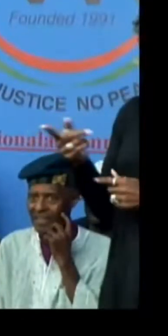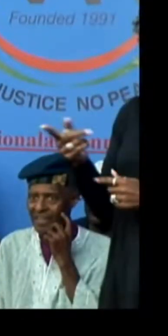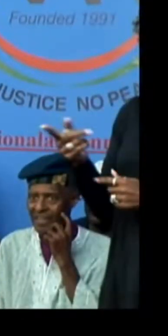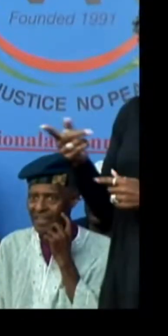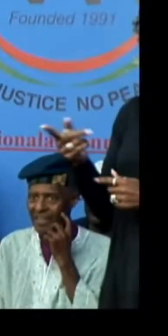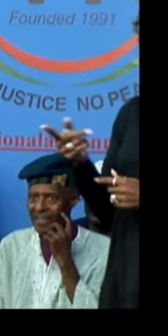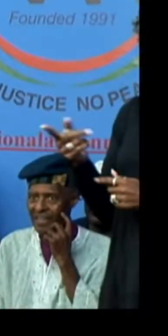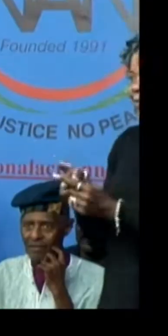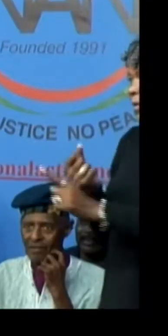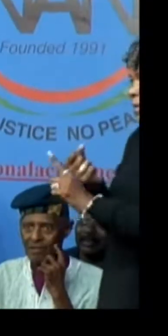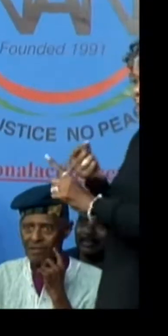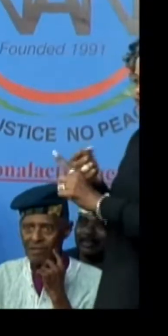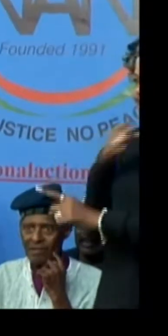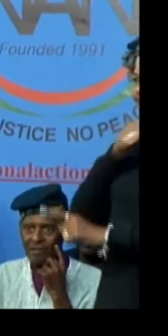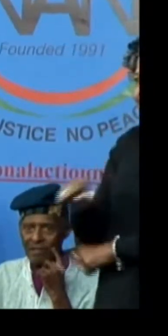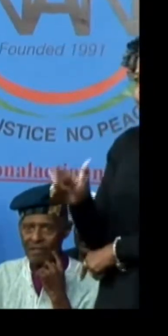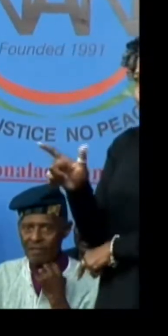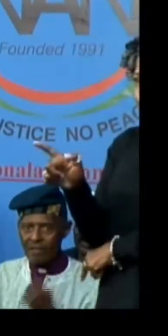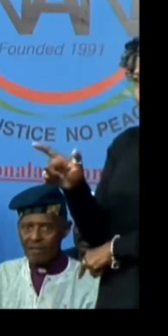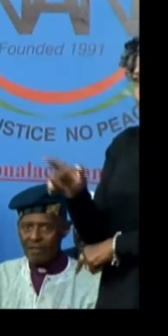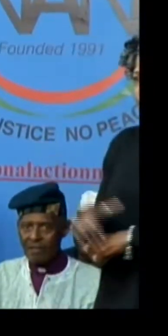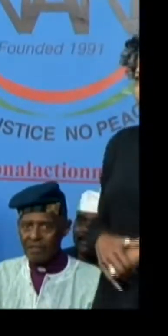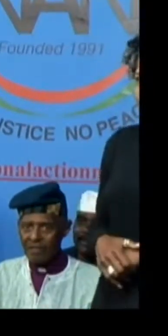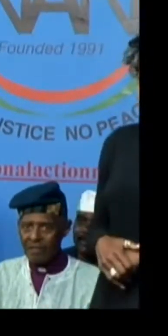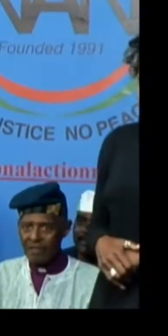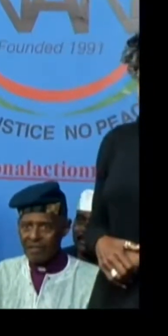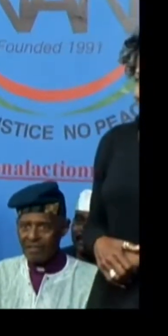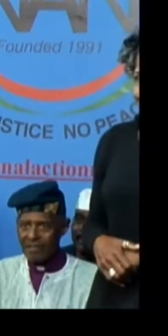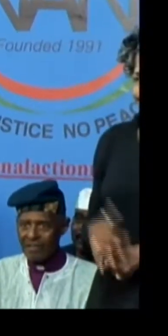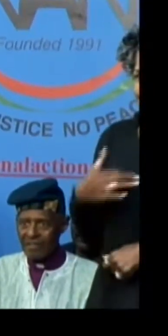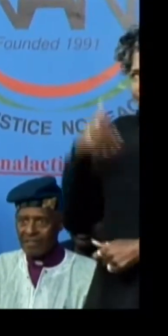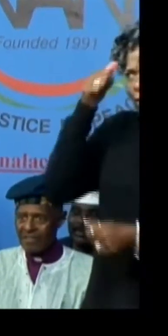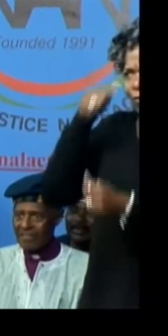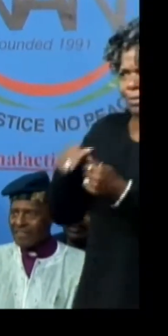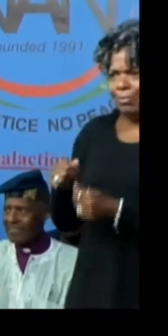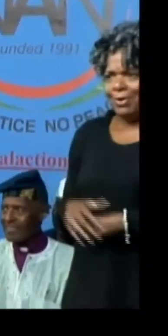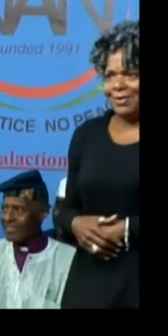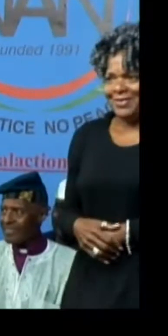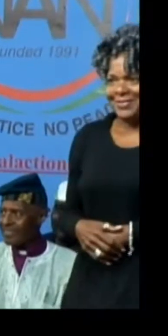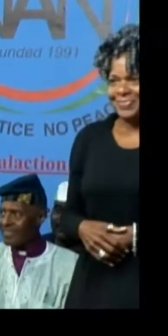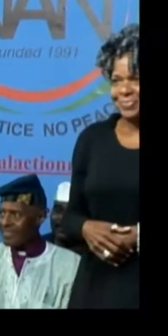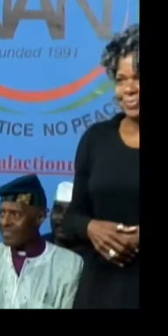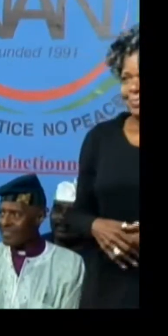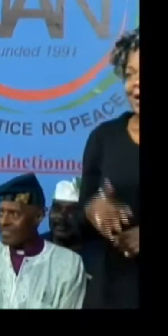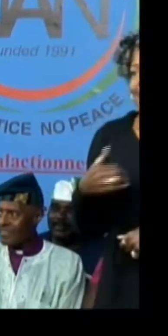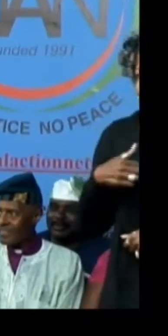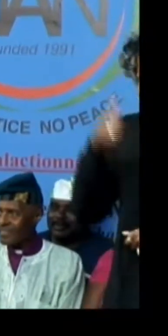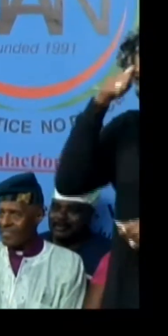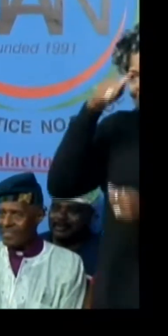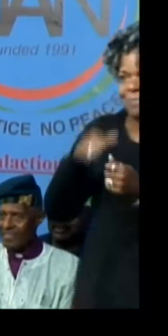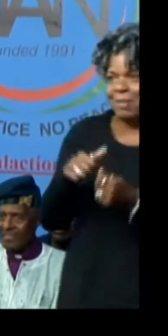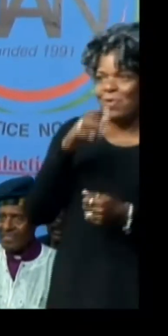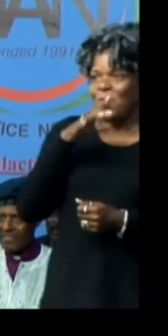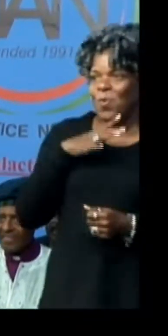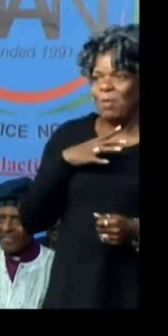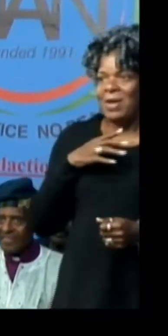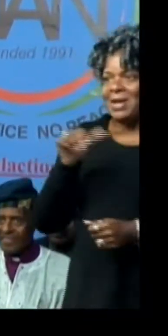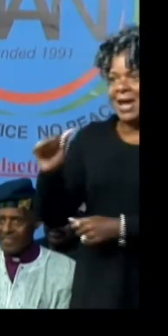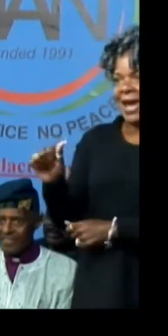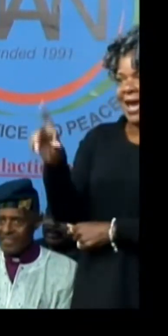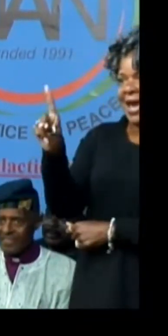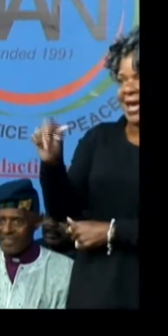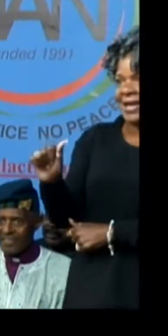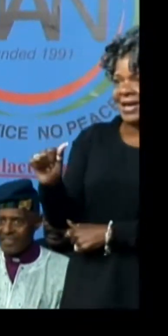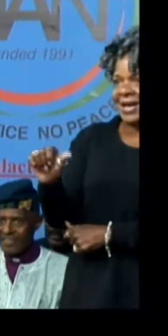he worked for Ada Smith. Ada and I grew up together.